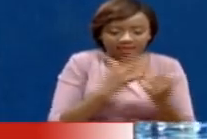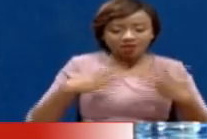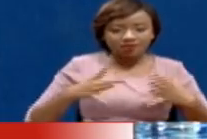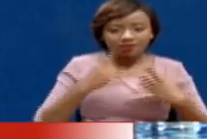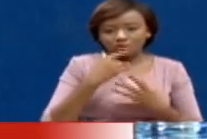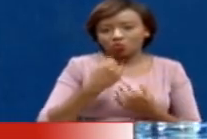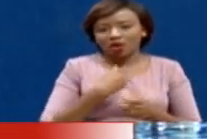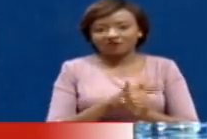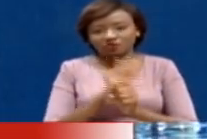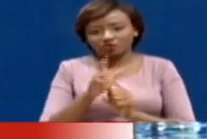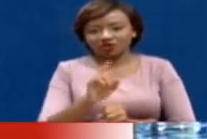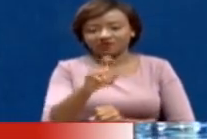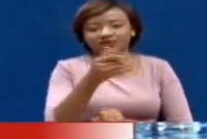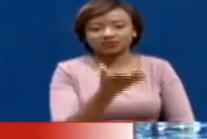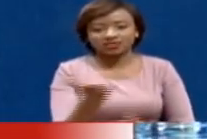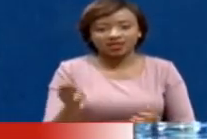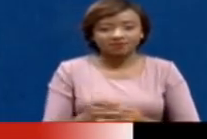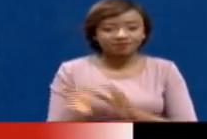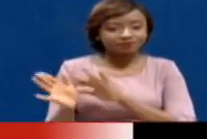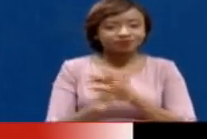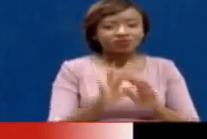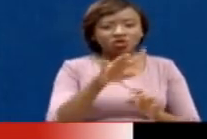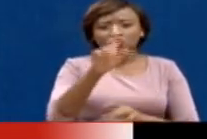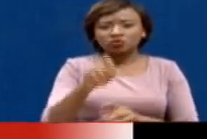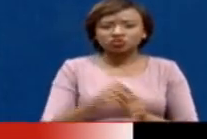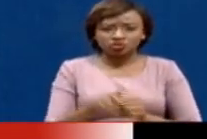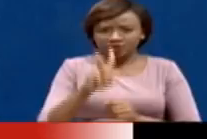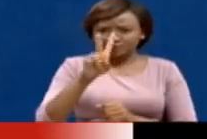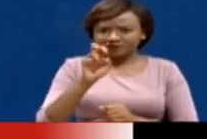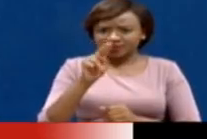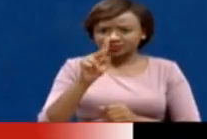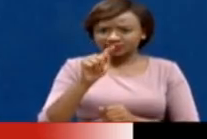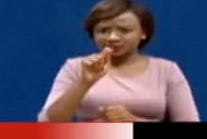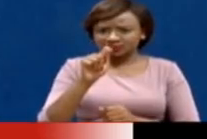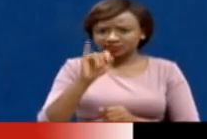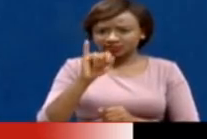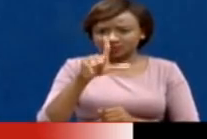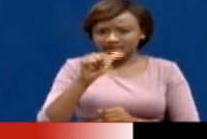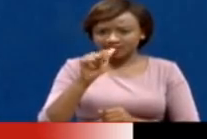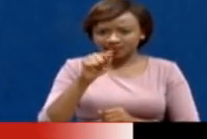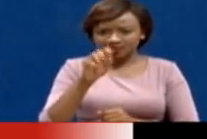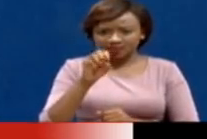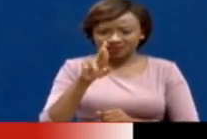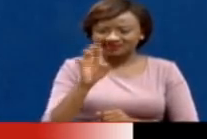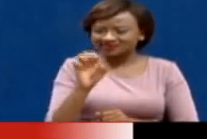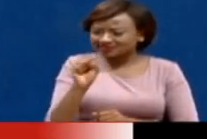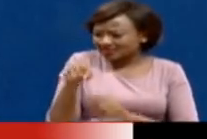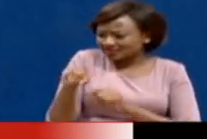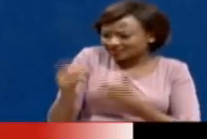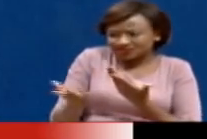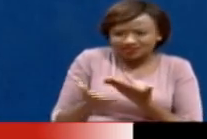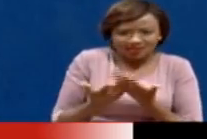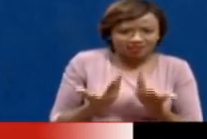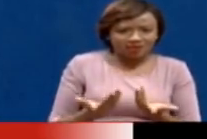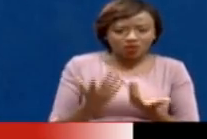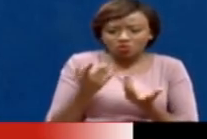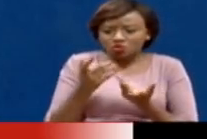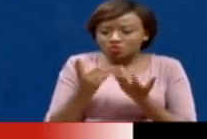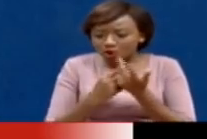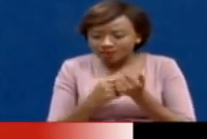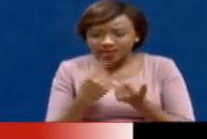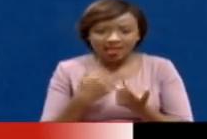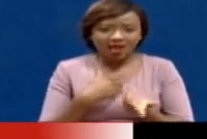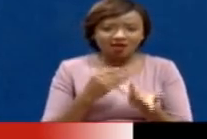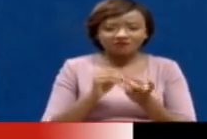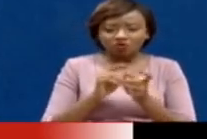they may come their way. What about the ventilators, DG? Because that is one of the most essential equipments when it comes to fighting COVID-19. How many do we